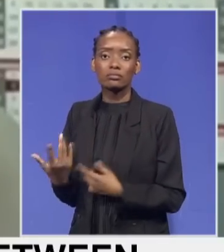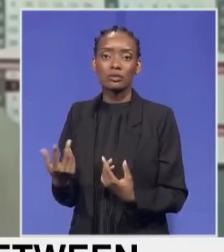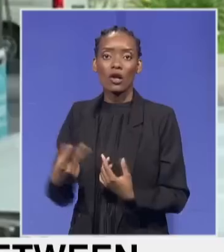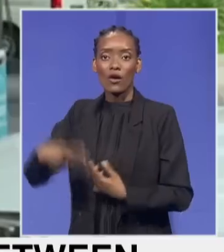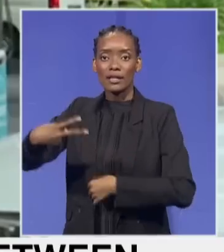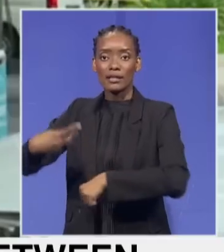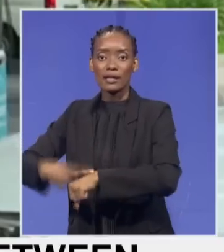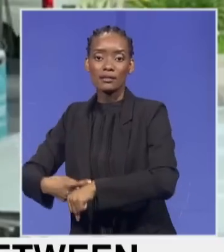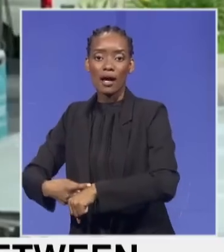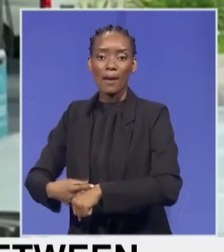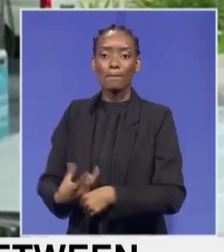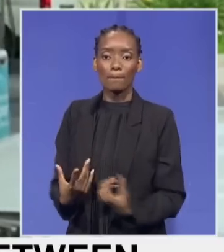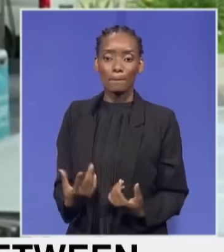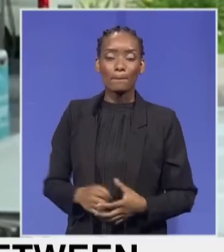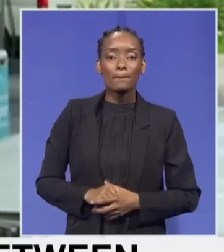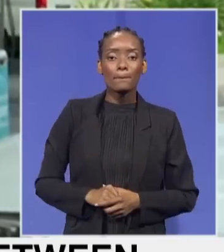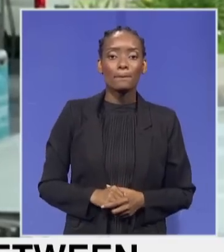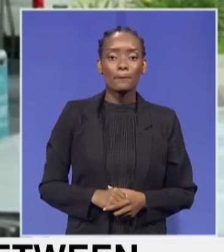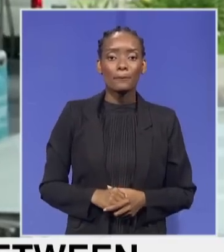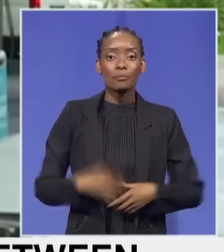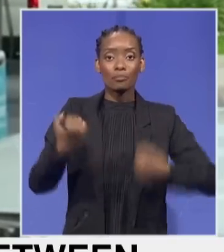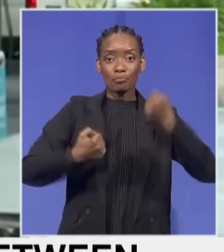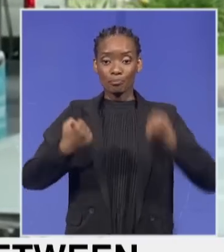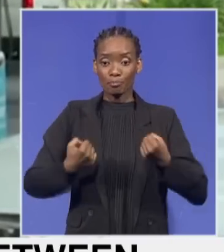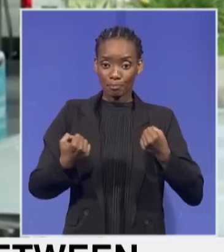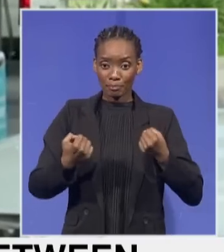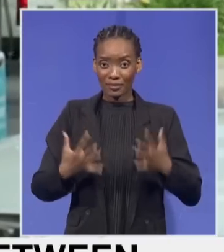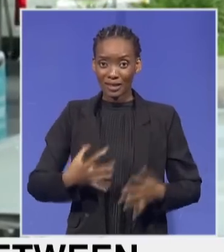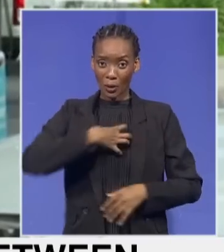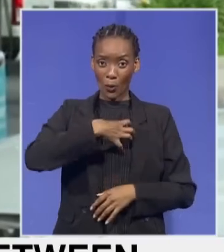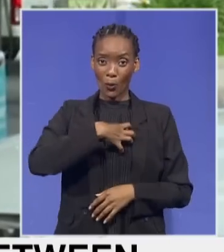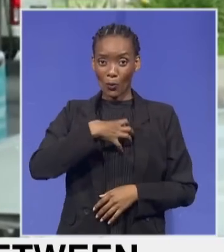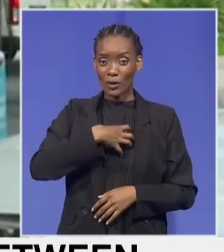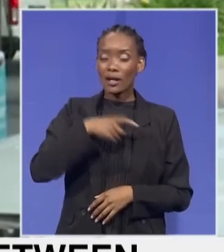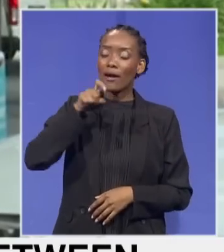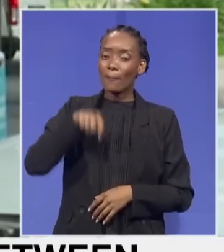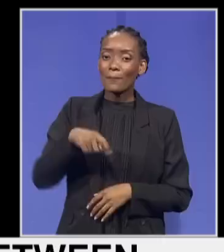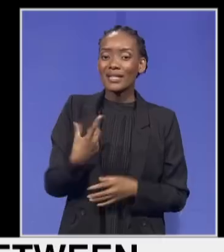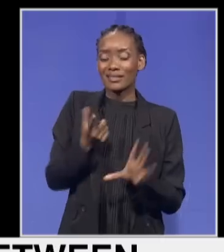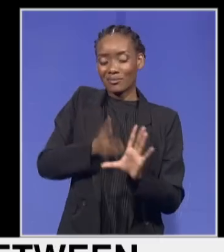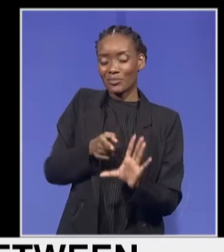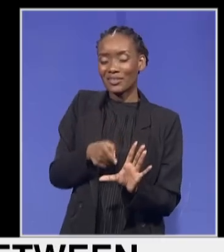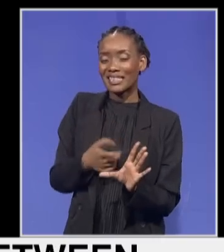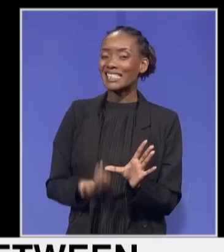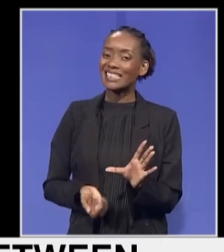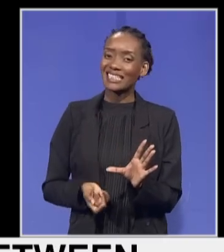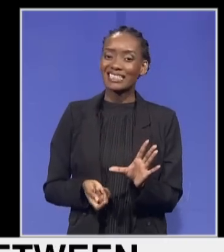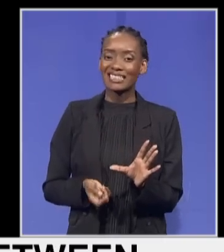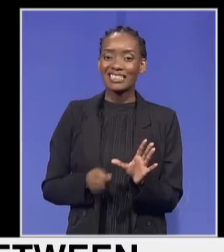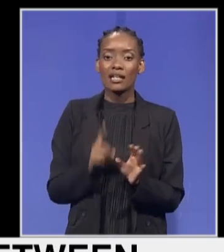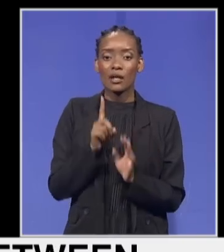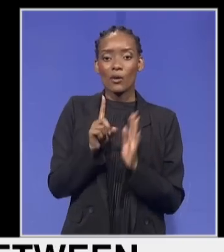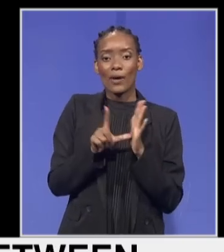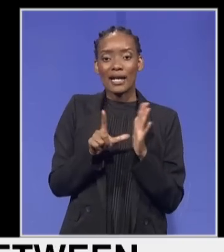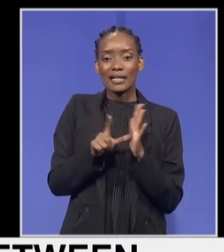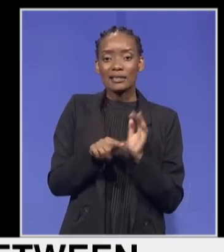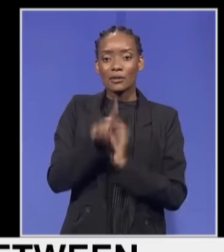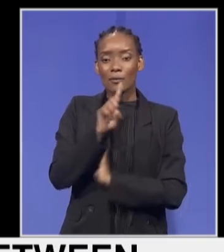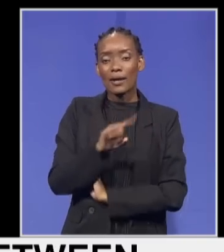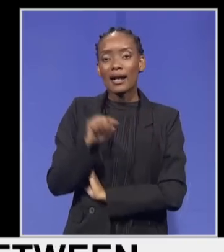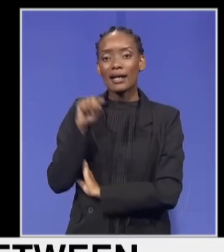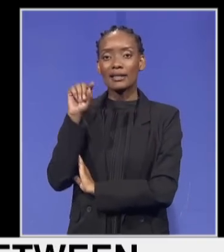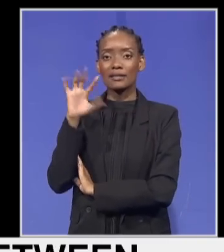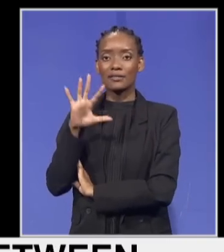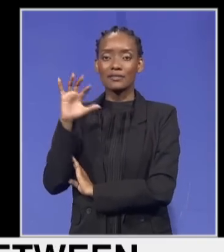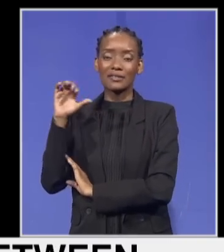parts. Motorists also have to deal with the high price of fuel. The price of a litre of petrol has gone up by 157 cents